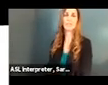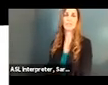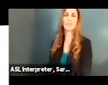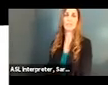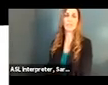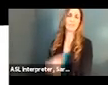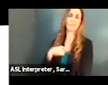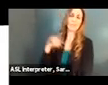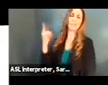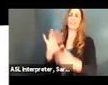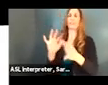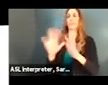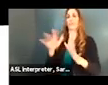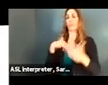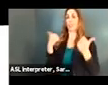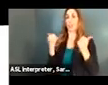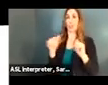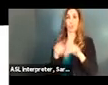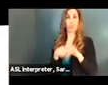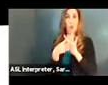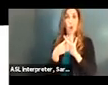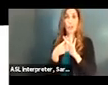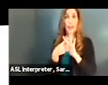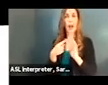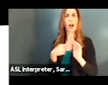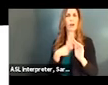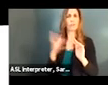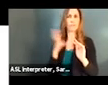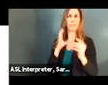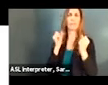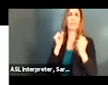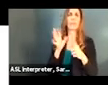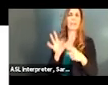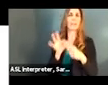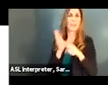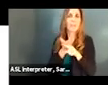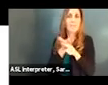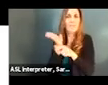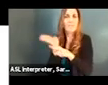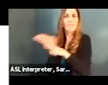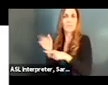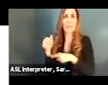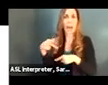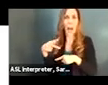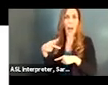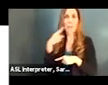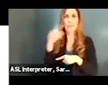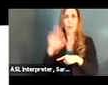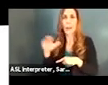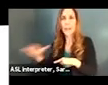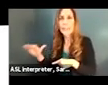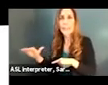I started out with a lot of specialized apps on my iPad that I used with little kids,